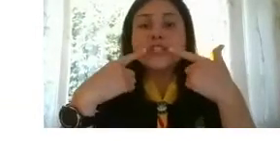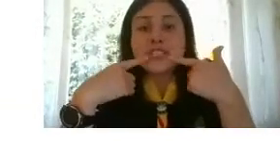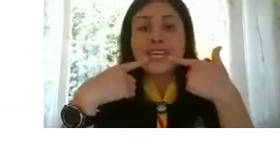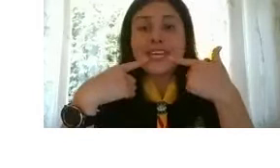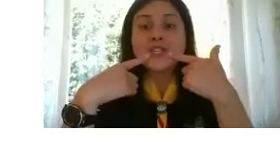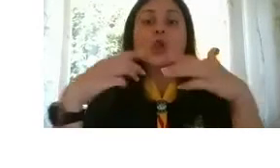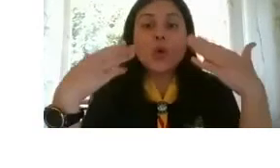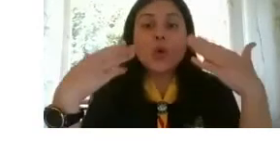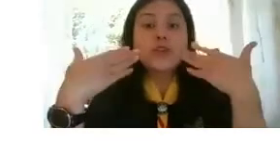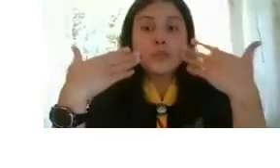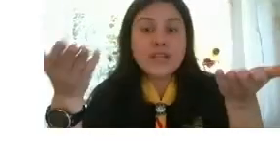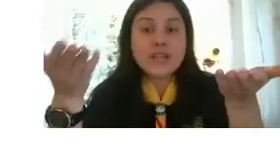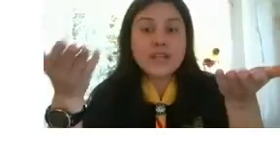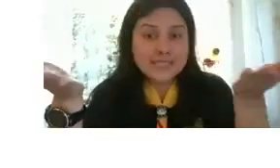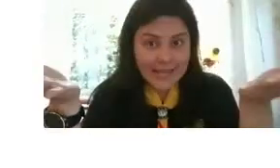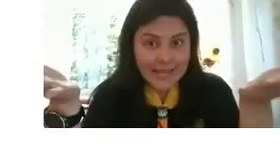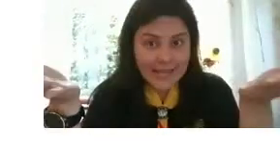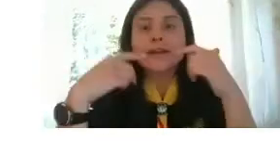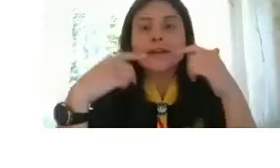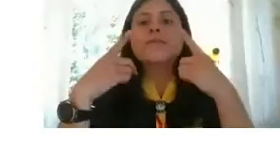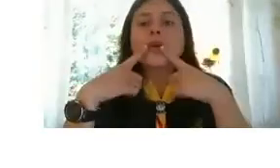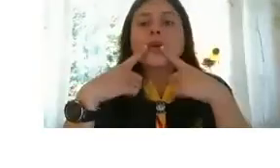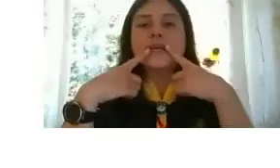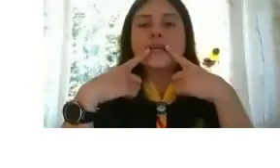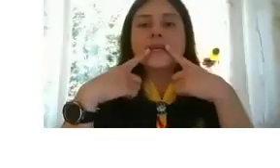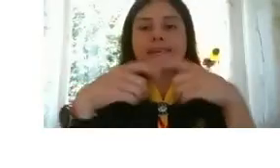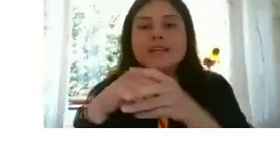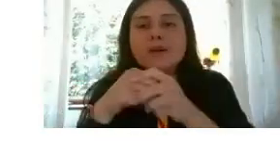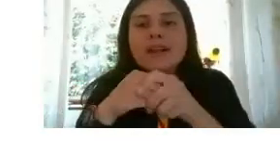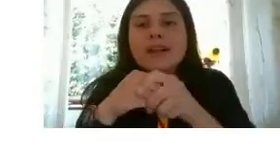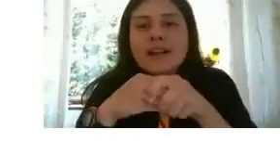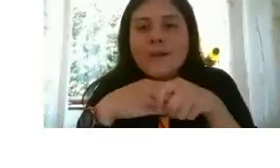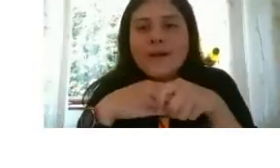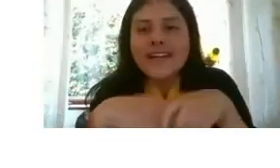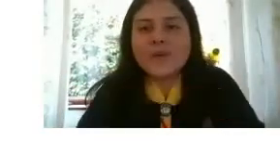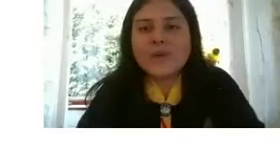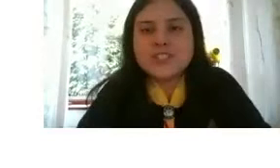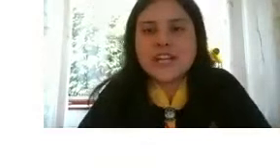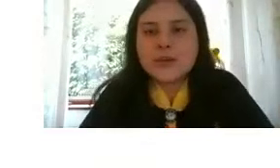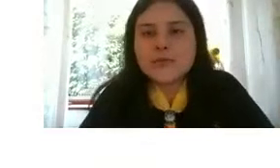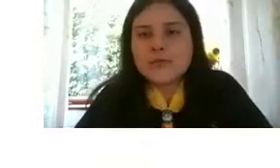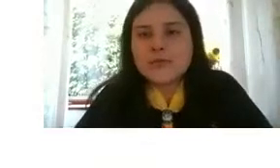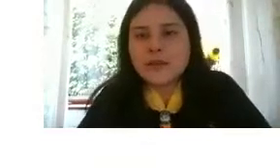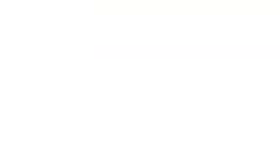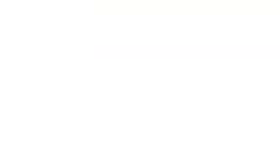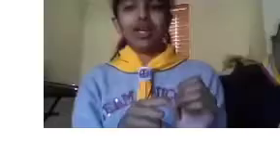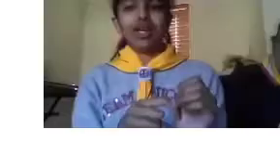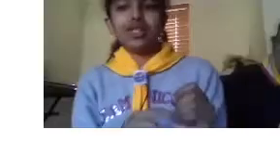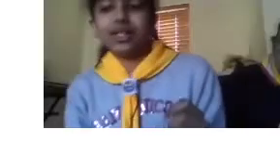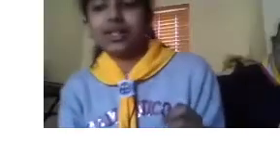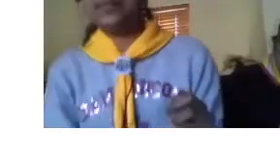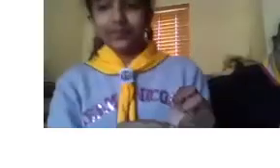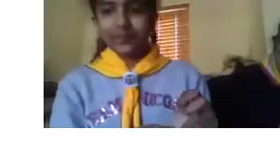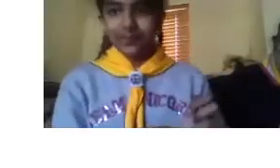say it, although we don't pronounce the sound, okay? We can say it. So go ahead, what is your name?